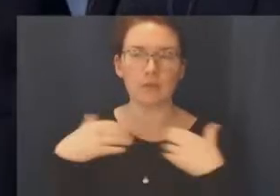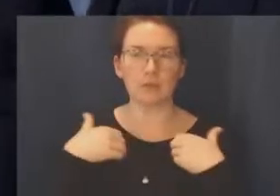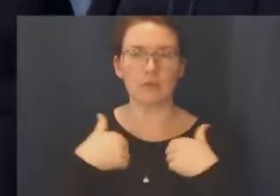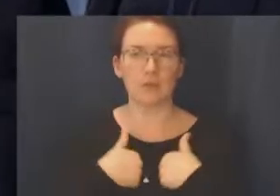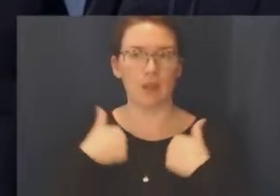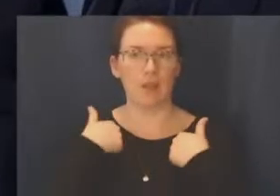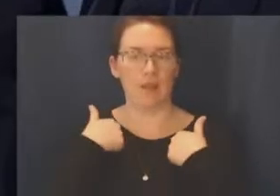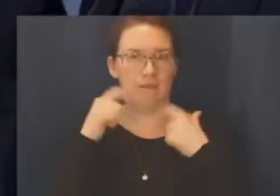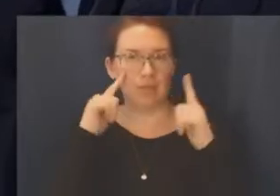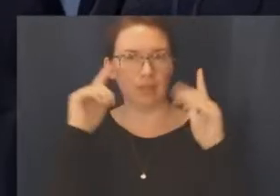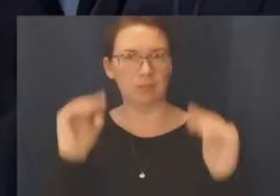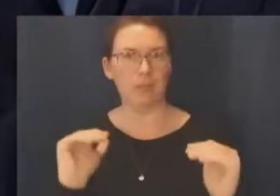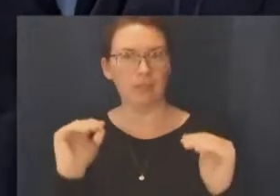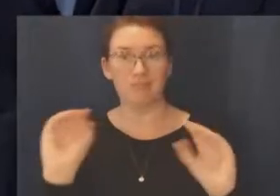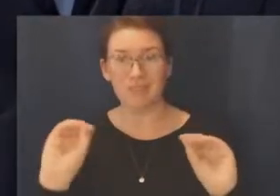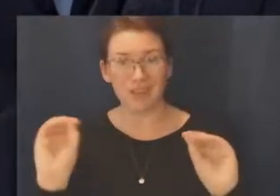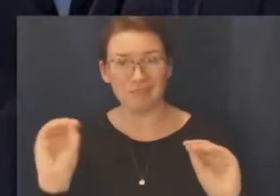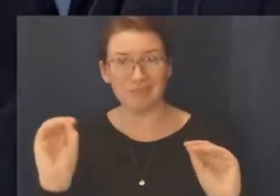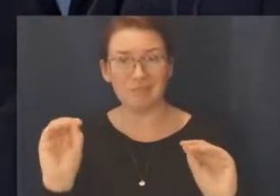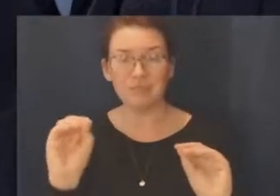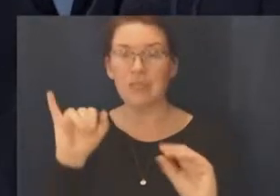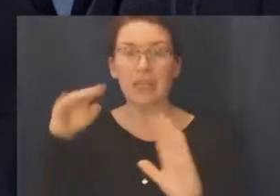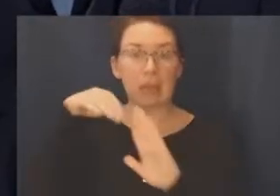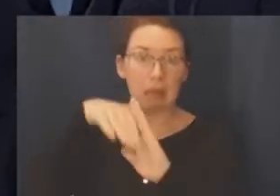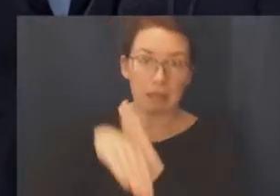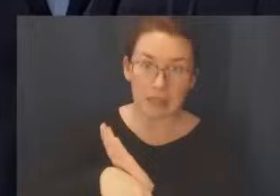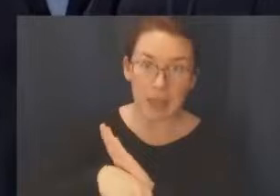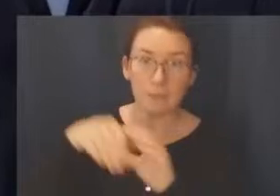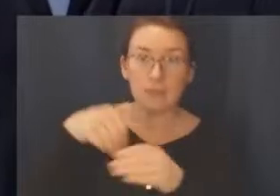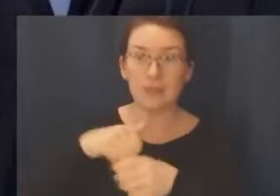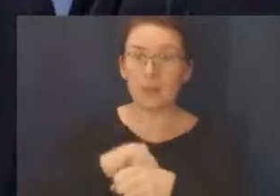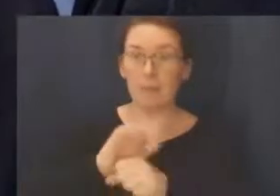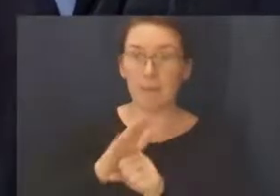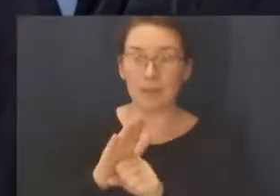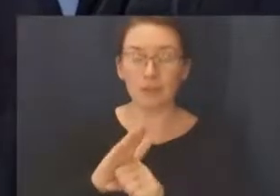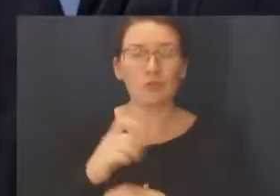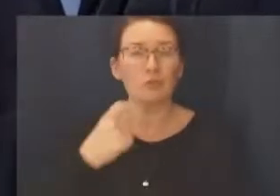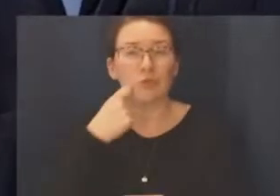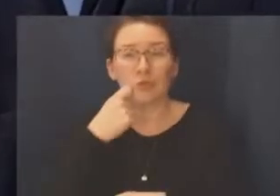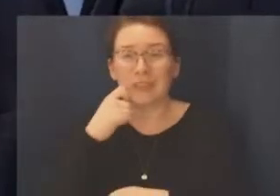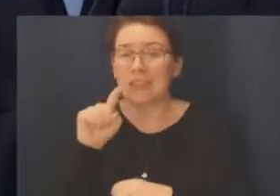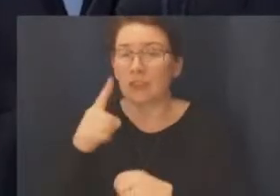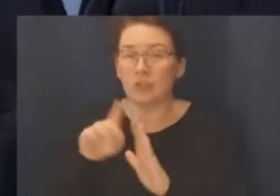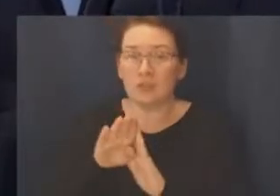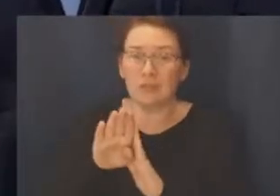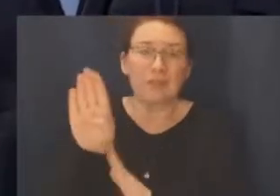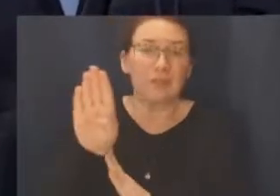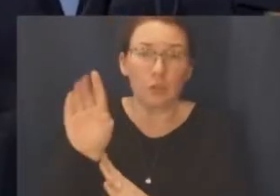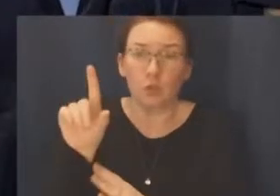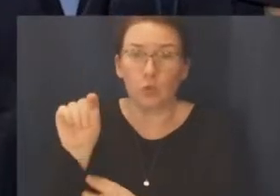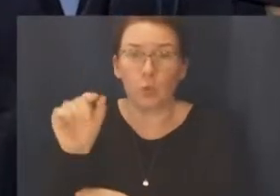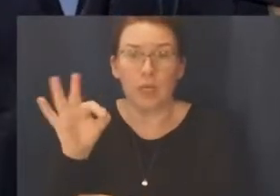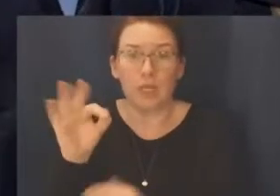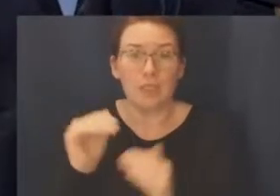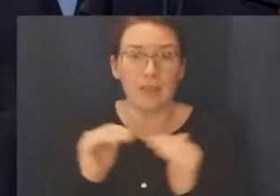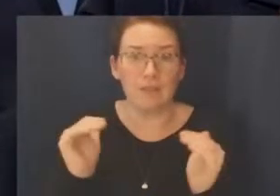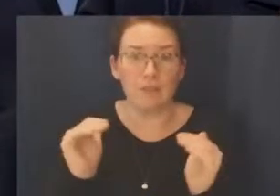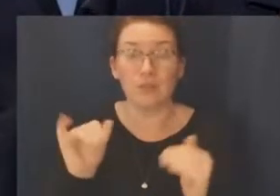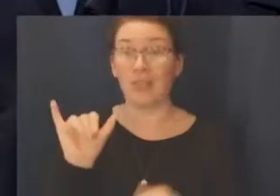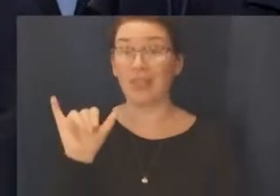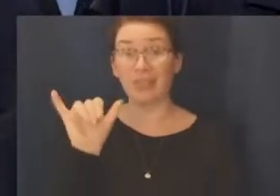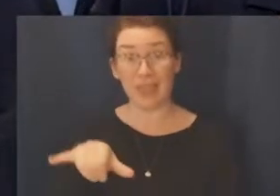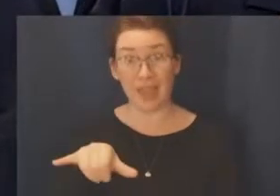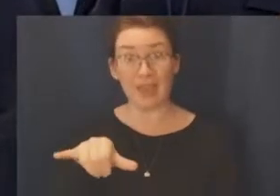it collapsed during the pandemic, and only recently has it started to come back up to 2019 levels. That is a situation that is a